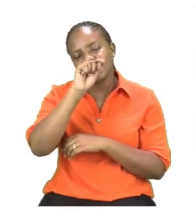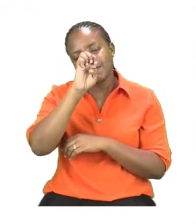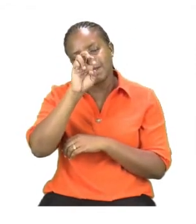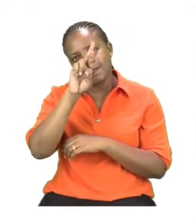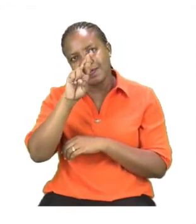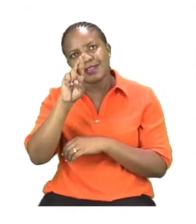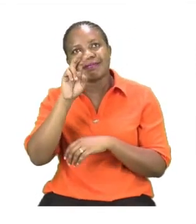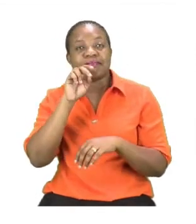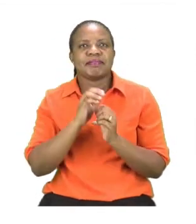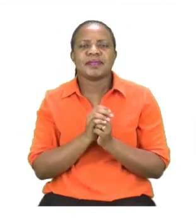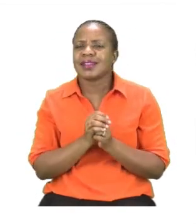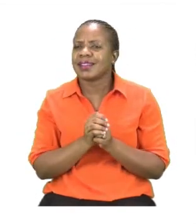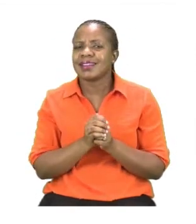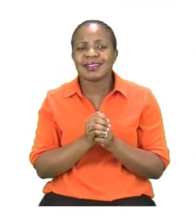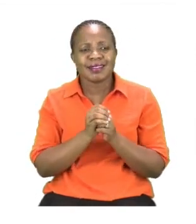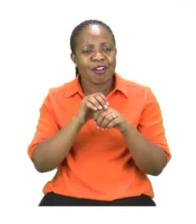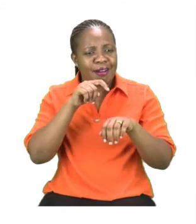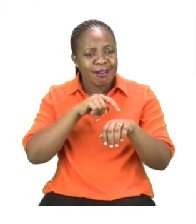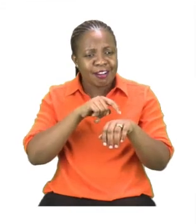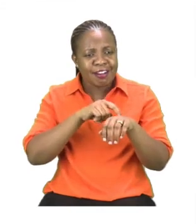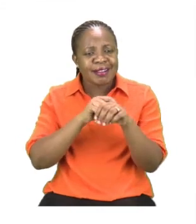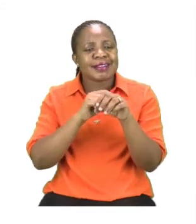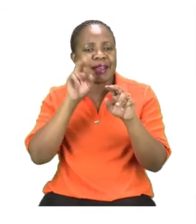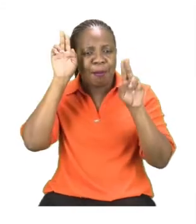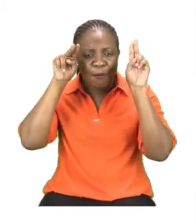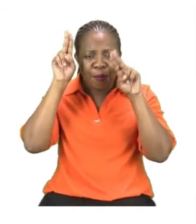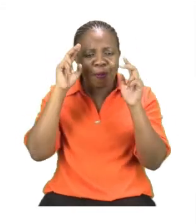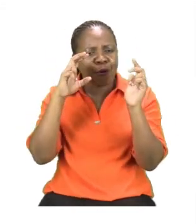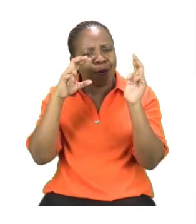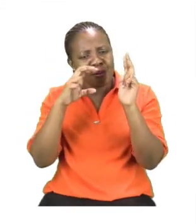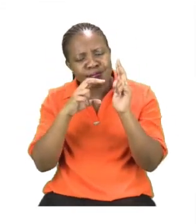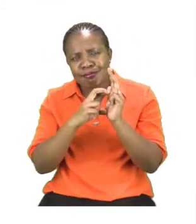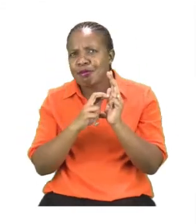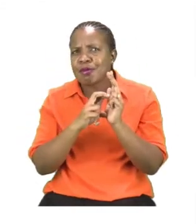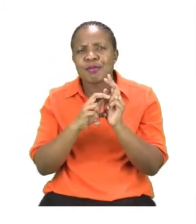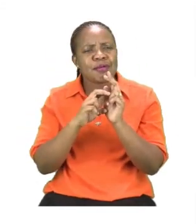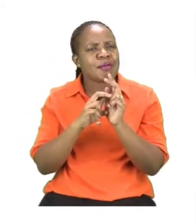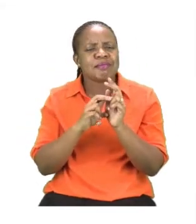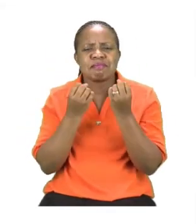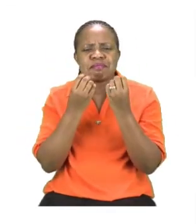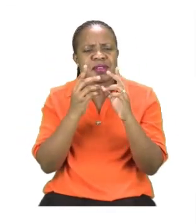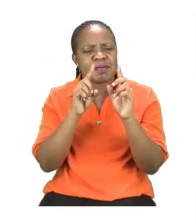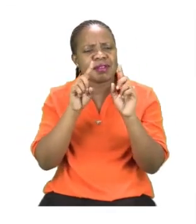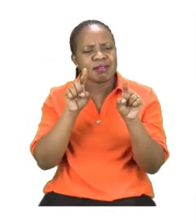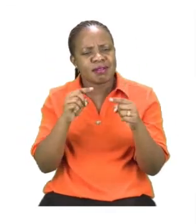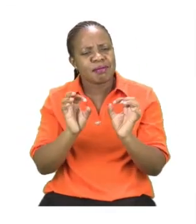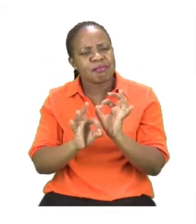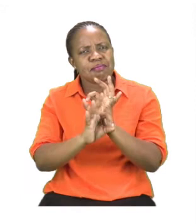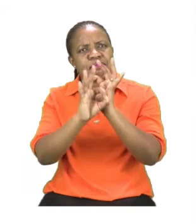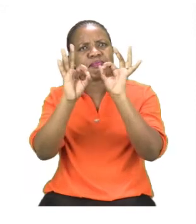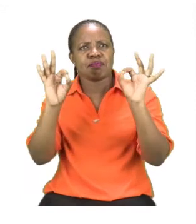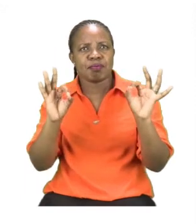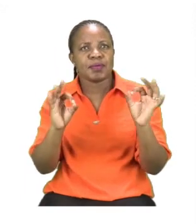see. We have a few pictures, and it will be first your job to number the